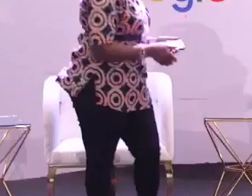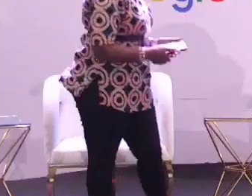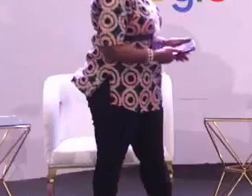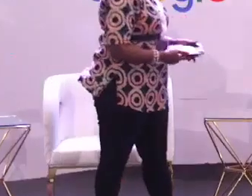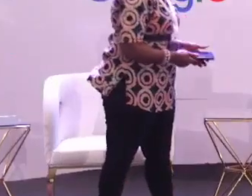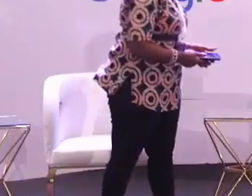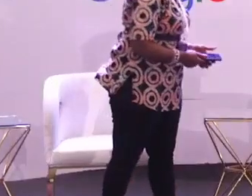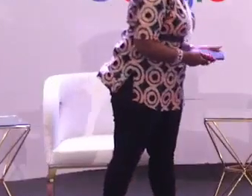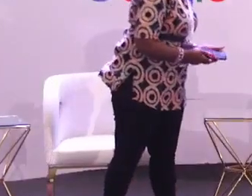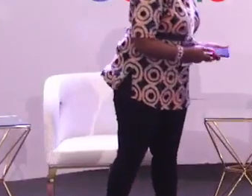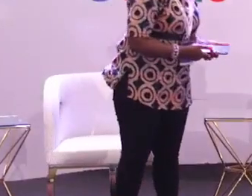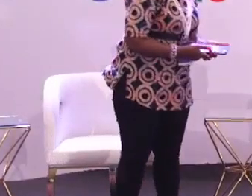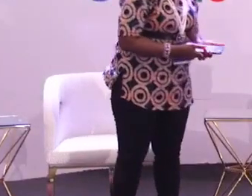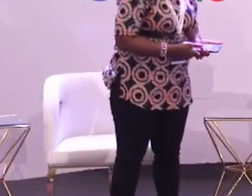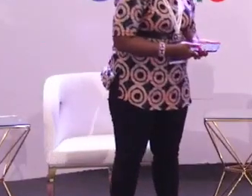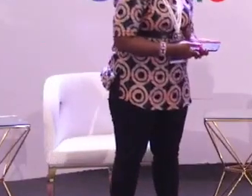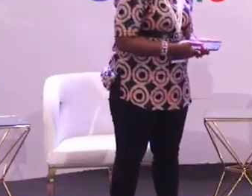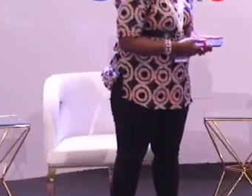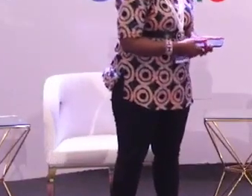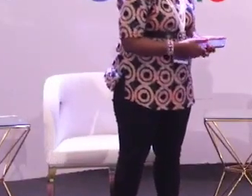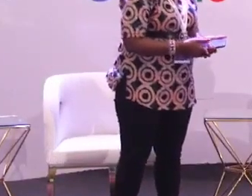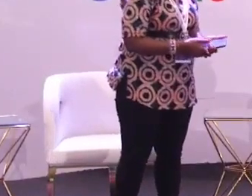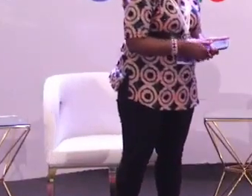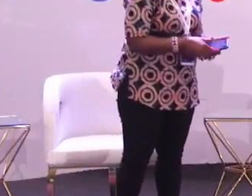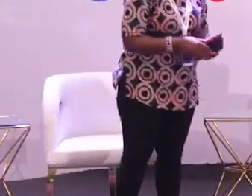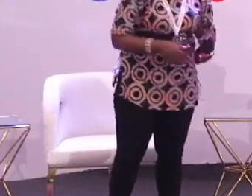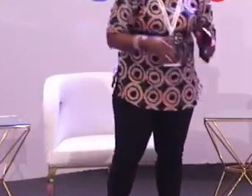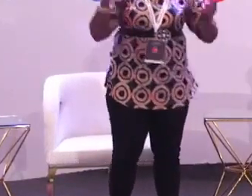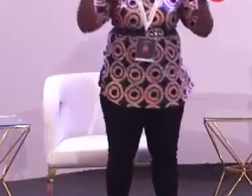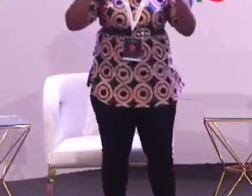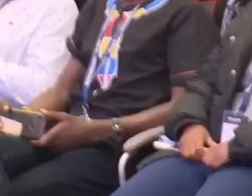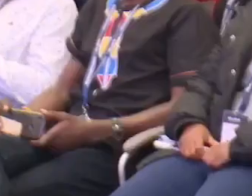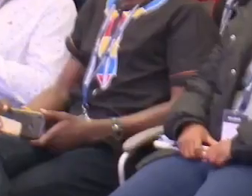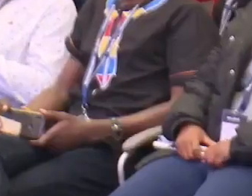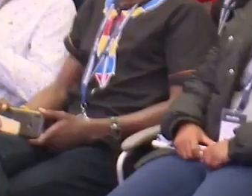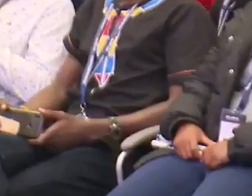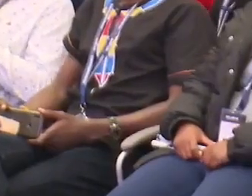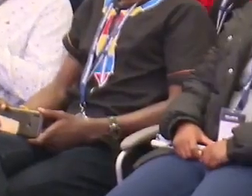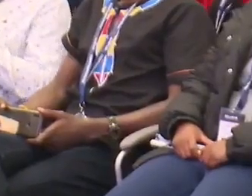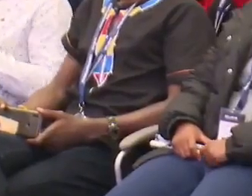Michaels, for that. Let's appreciate them. That was